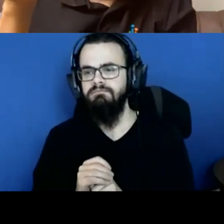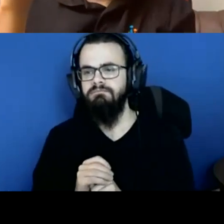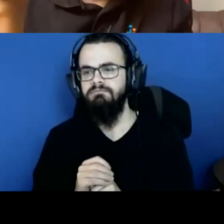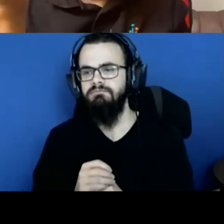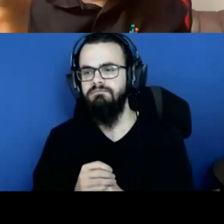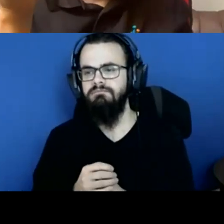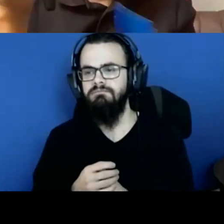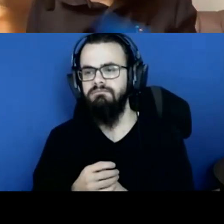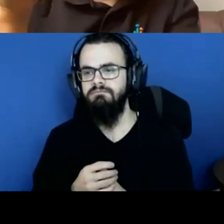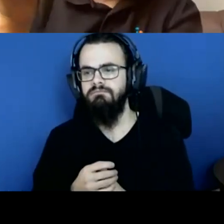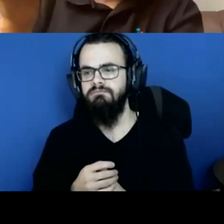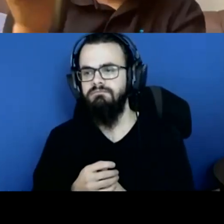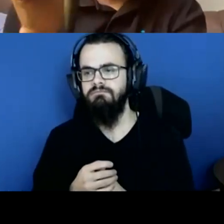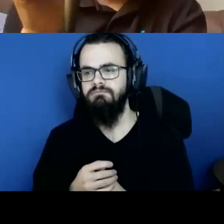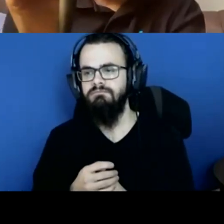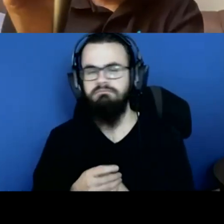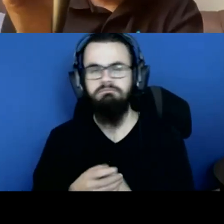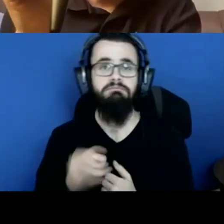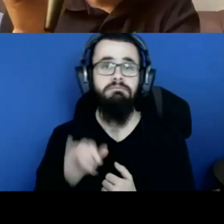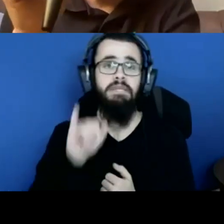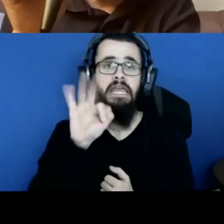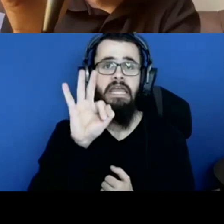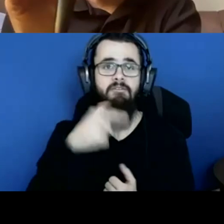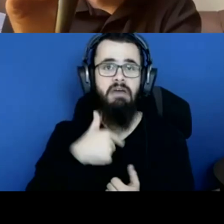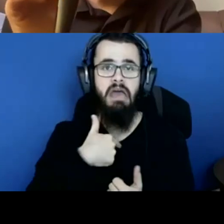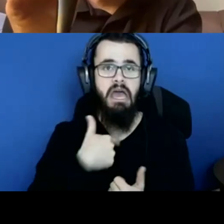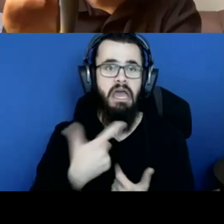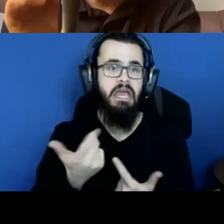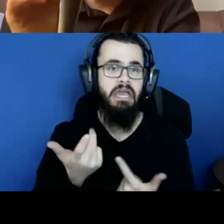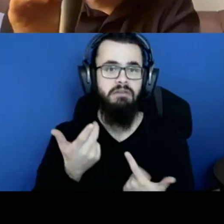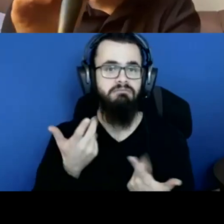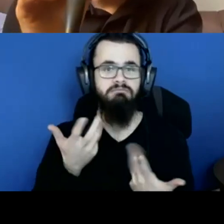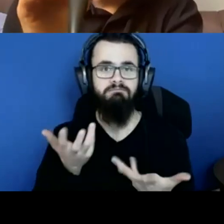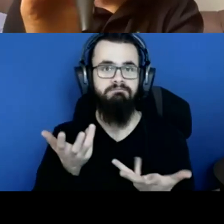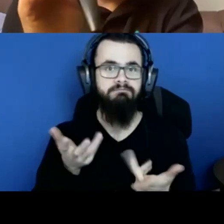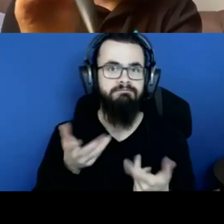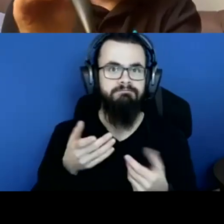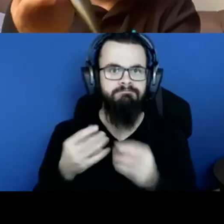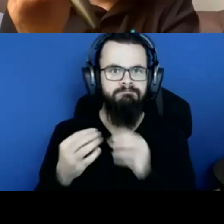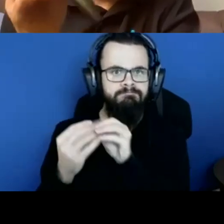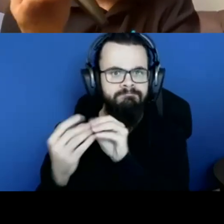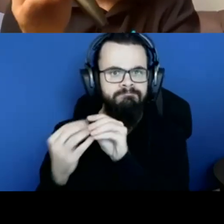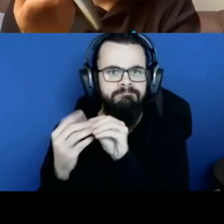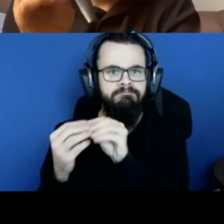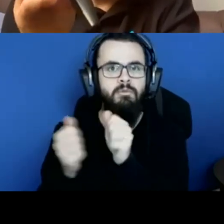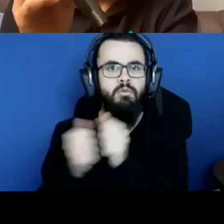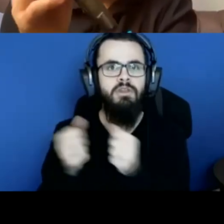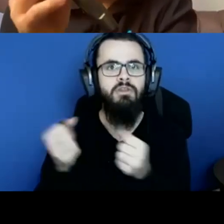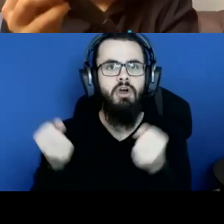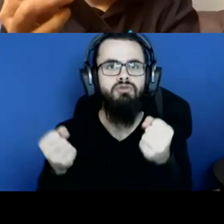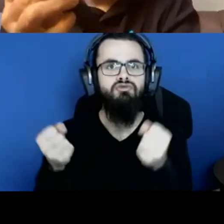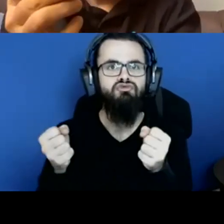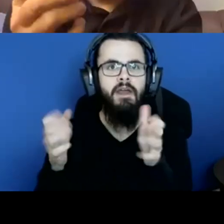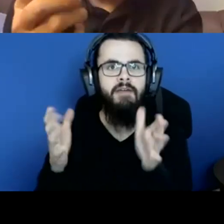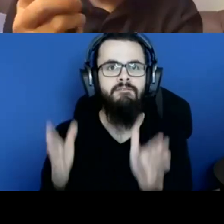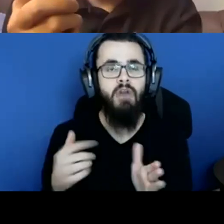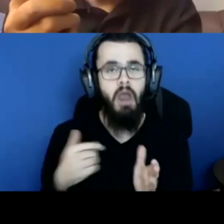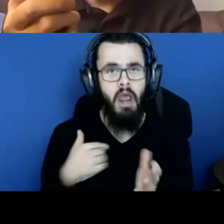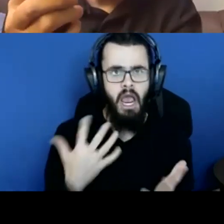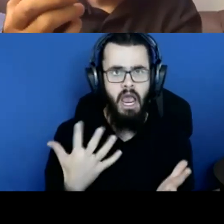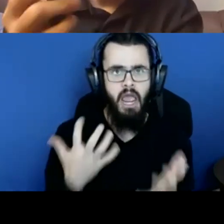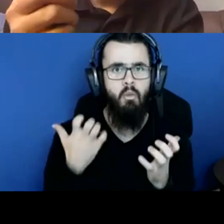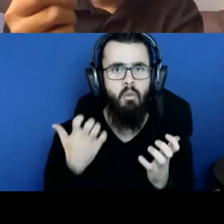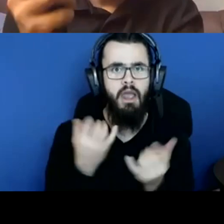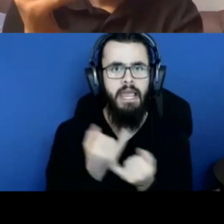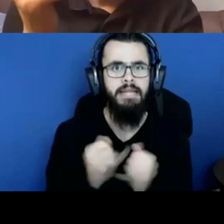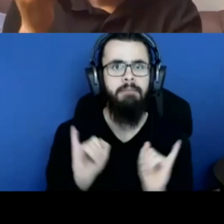if I had a problem and talking to a driver, because I want to be independent. I want to be